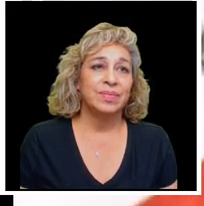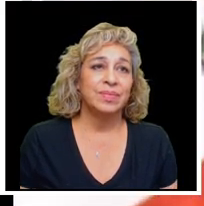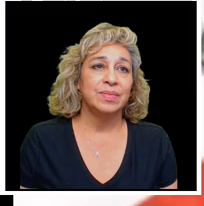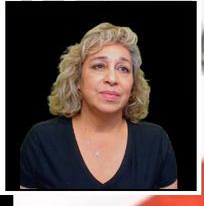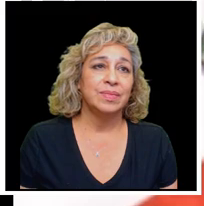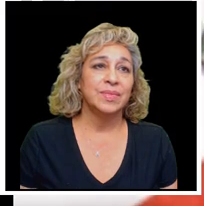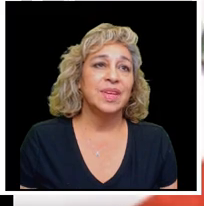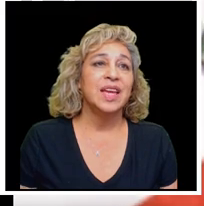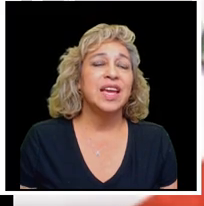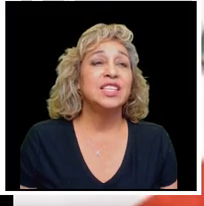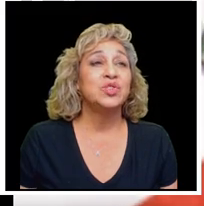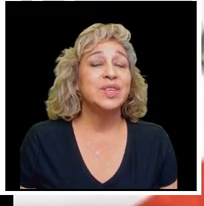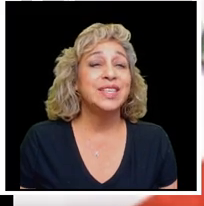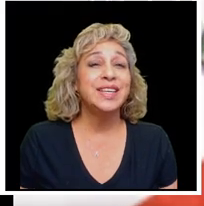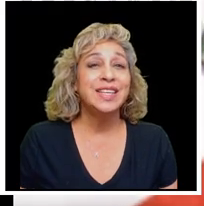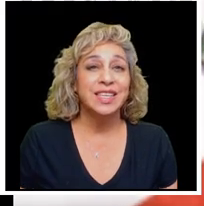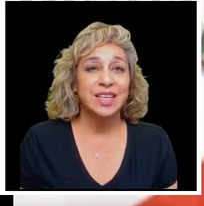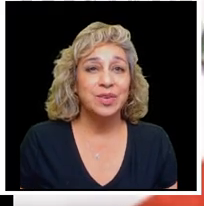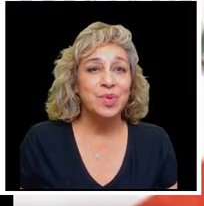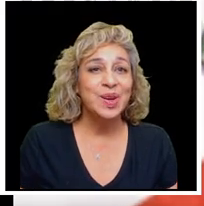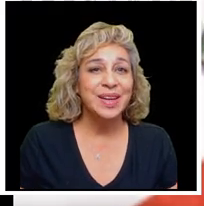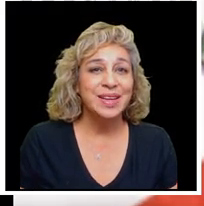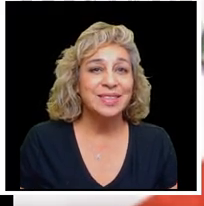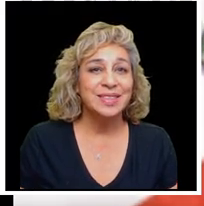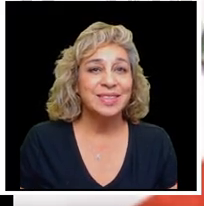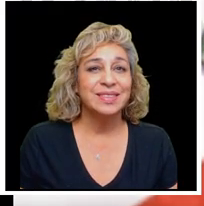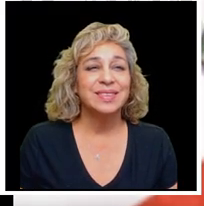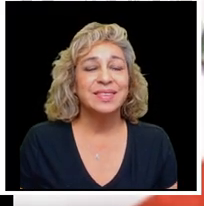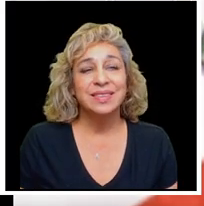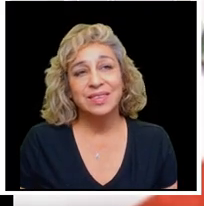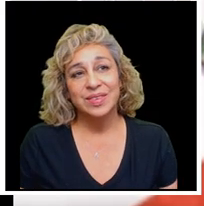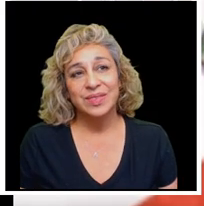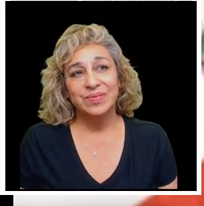in strategic communities